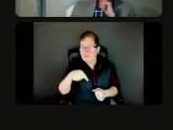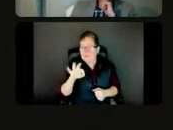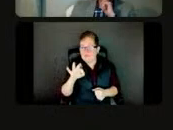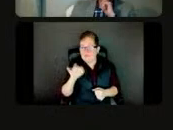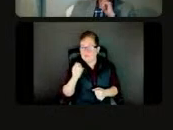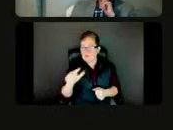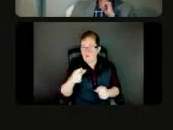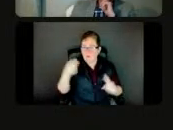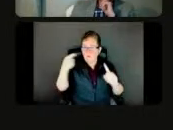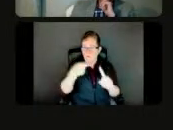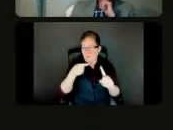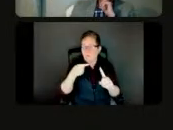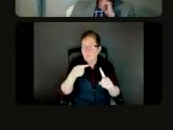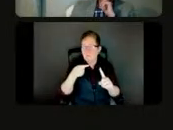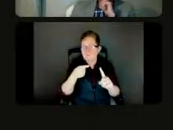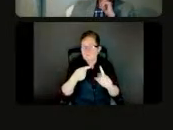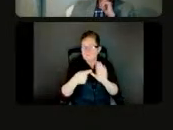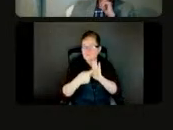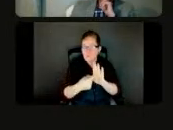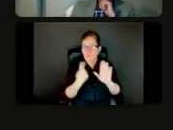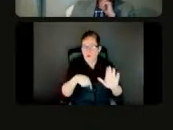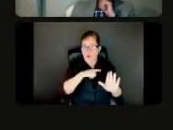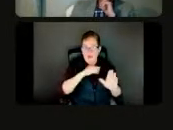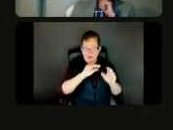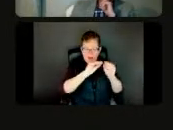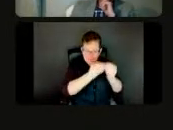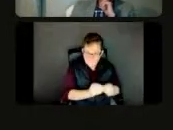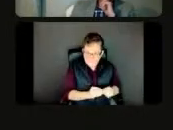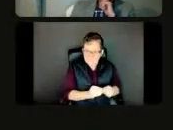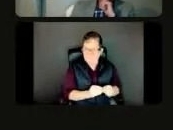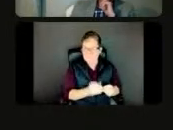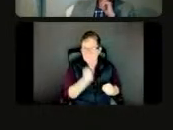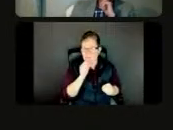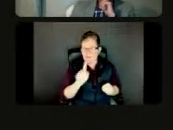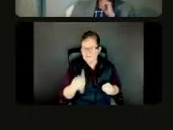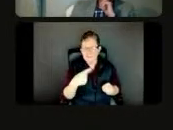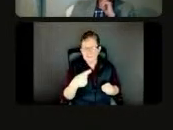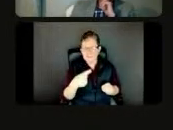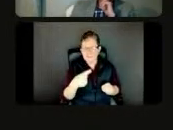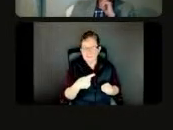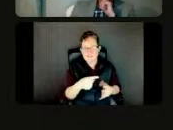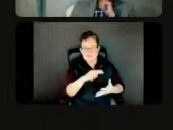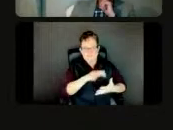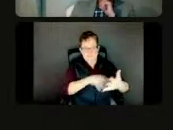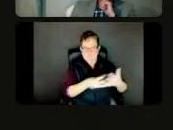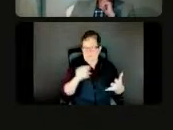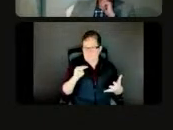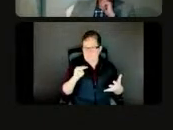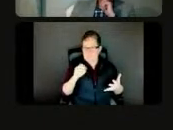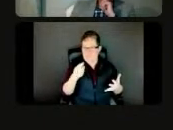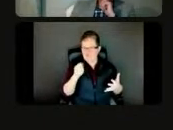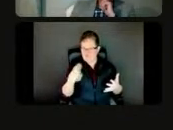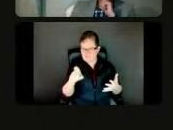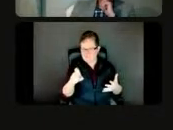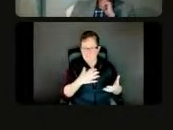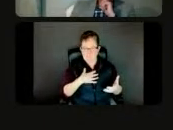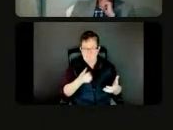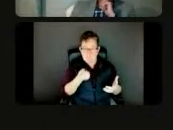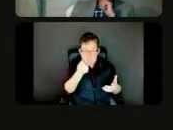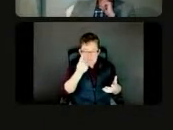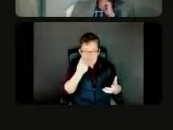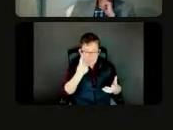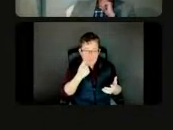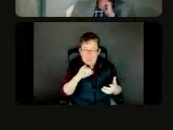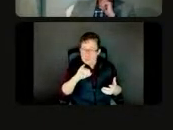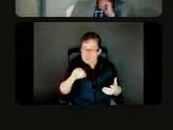was to show us the numbers and not necessarily the metrics. I mean, I think to the best of my recollection, when